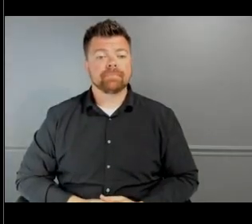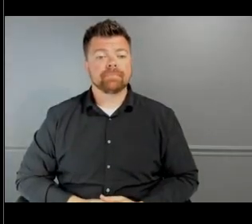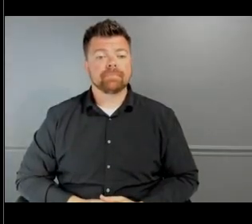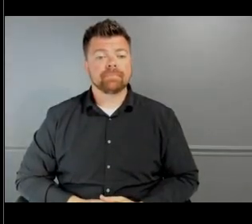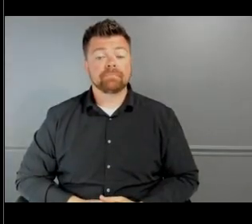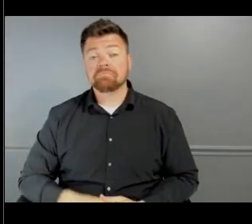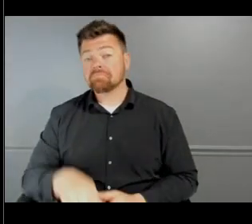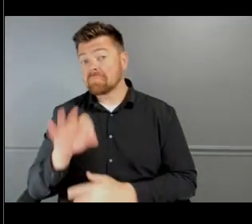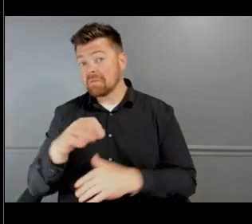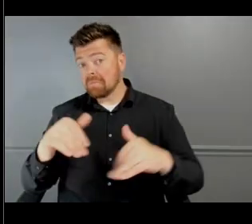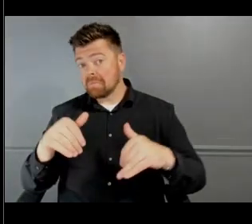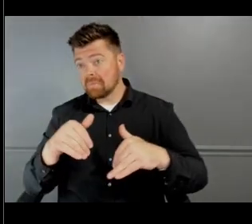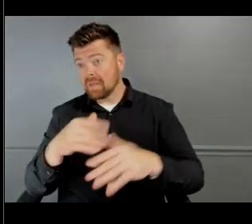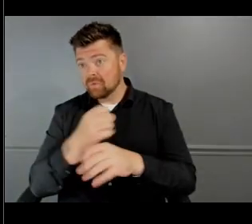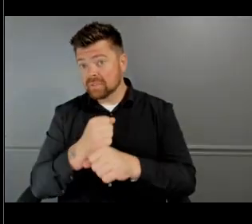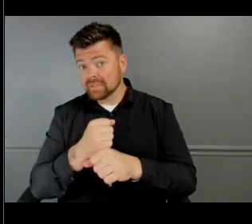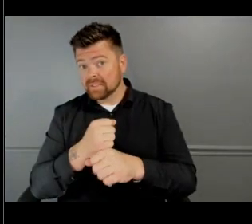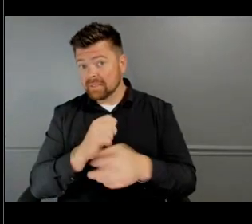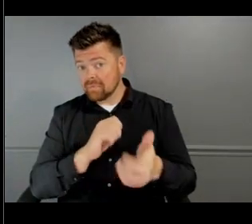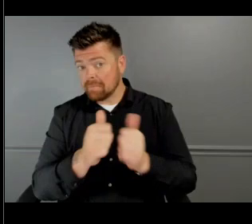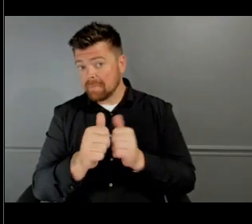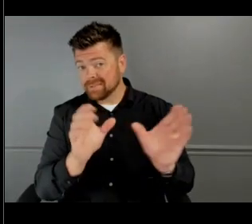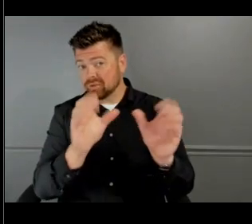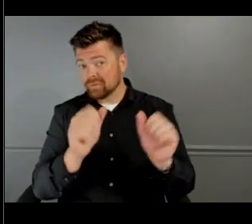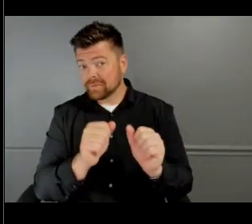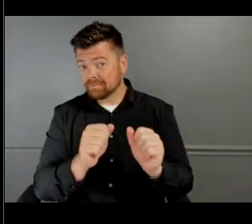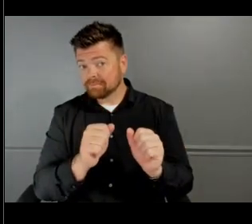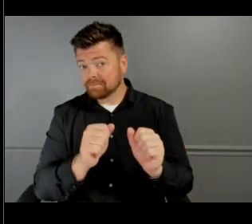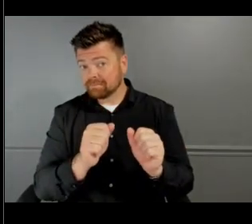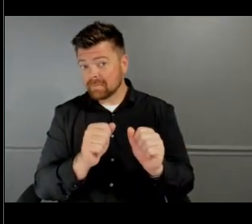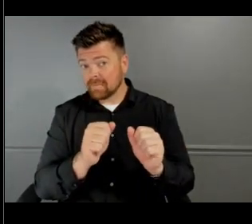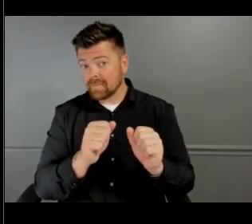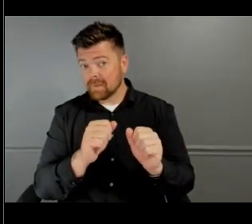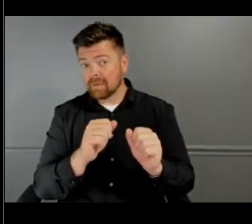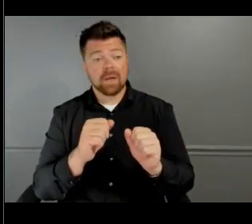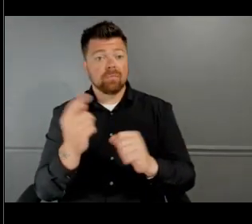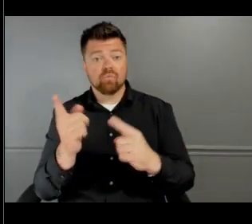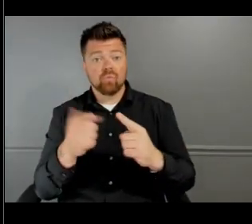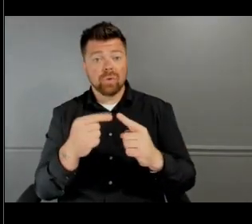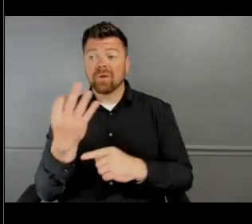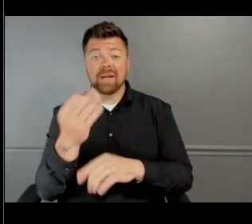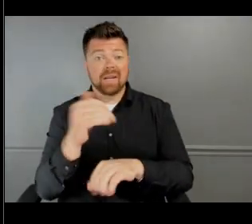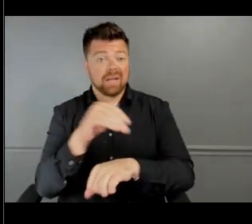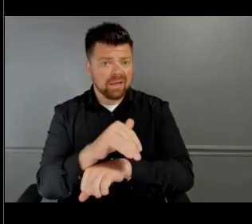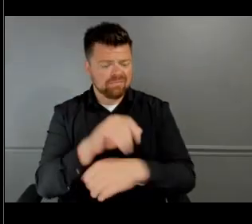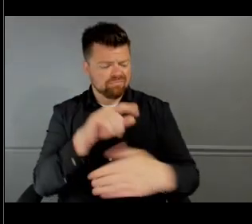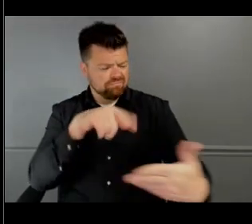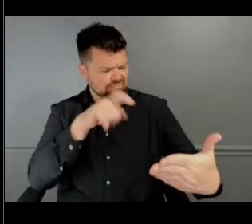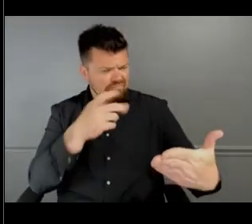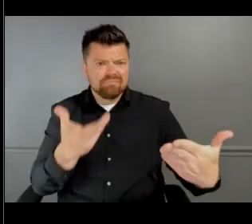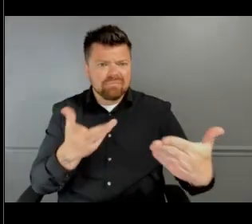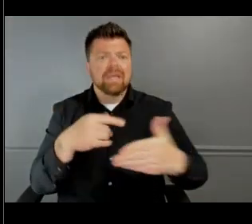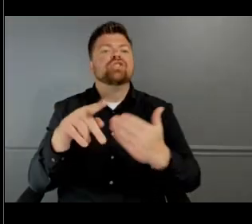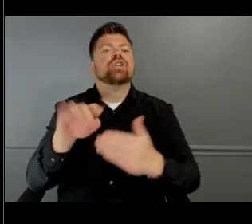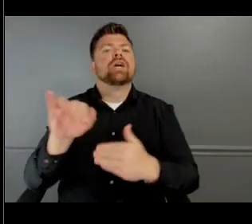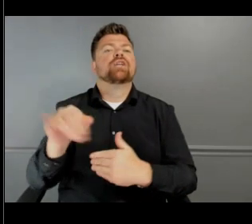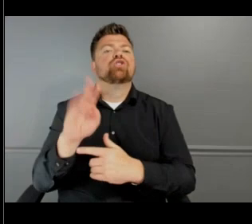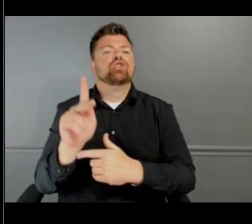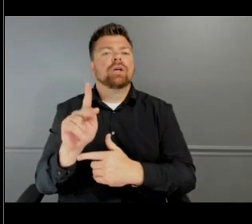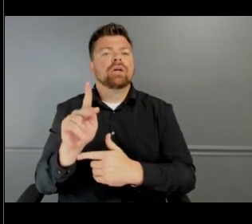If you do not receive your passing certificate by Friday evening, please check your junk or spam